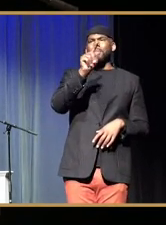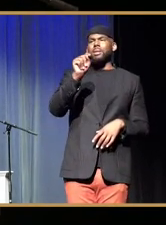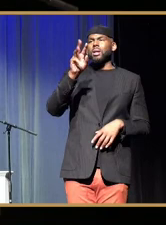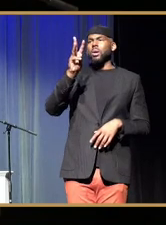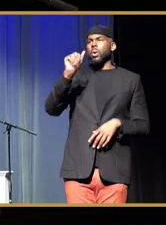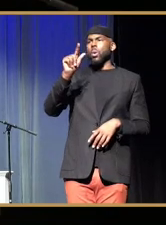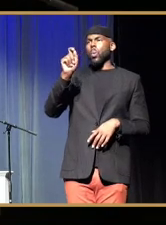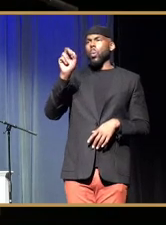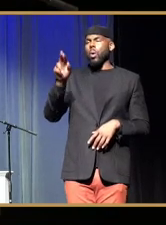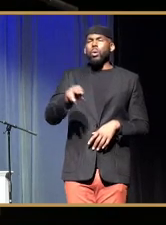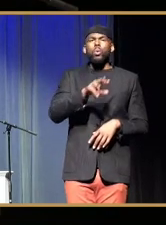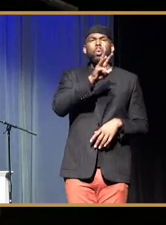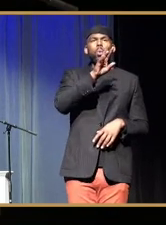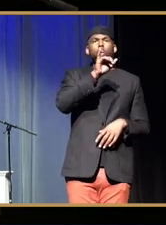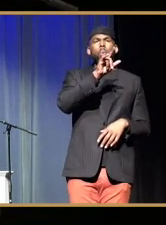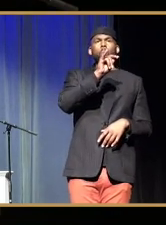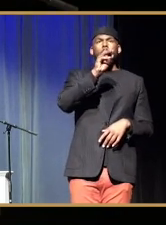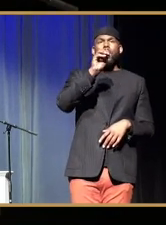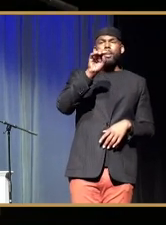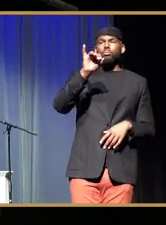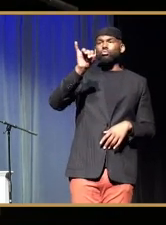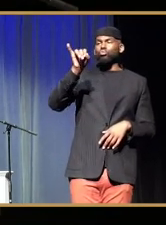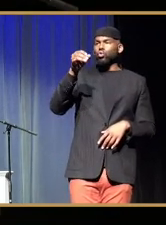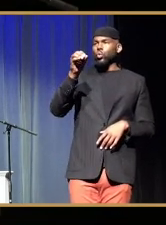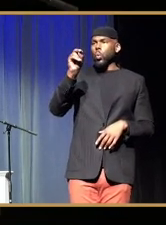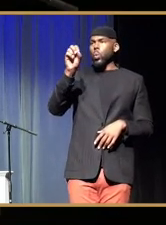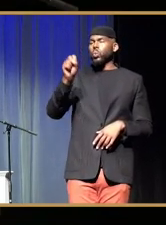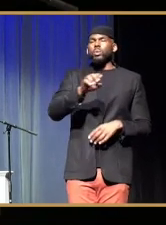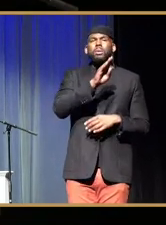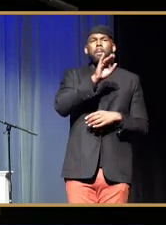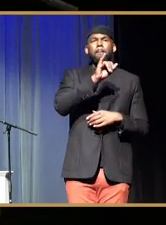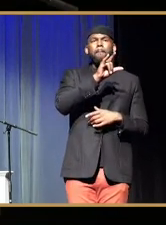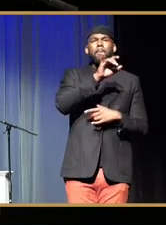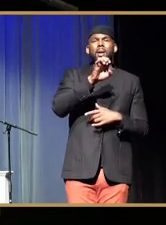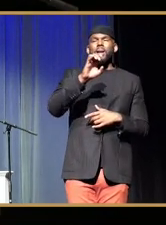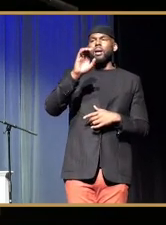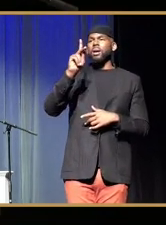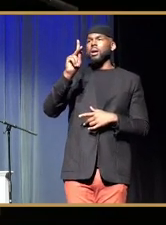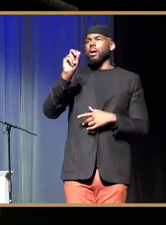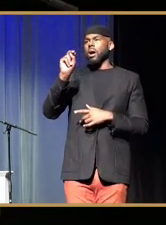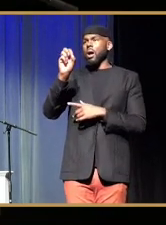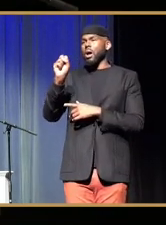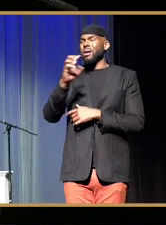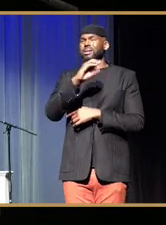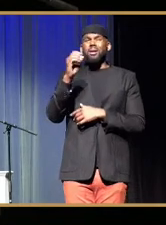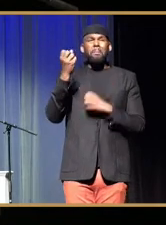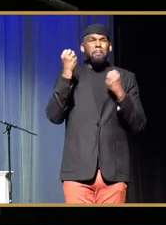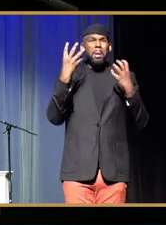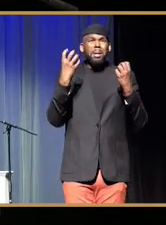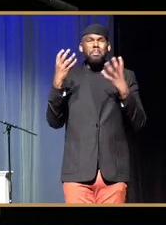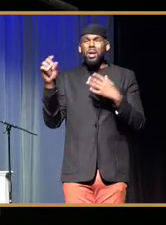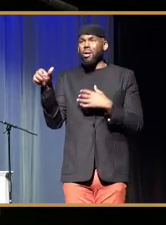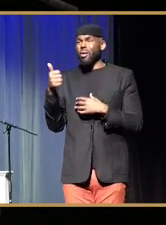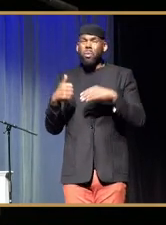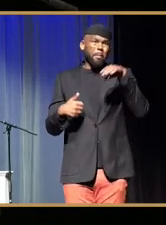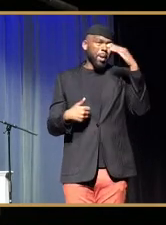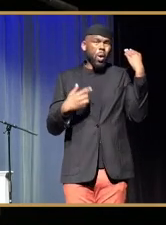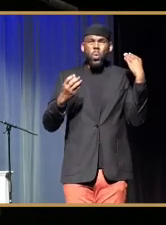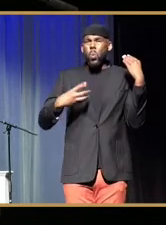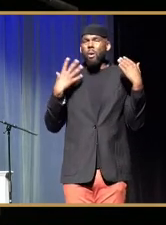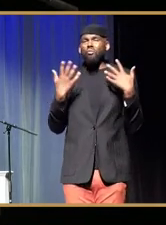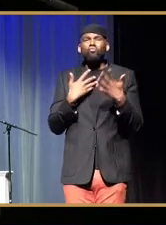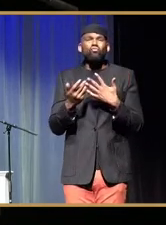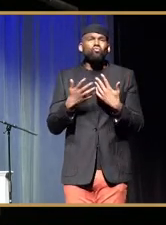Hall, William Augustus Jones, Billy Kyles, Gardner Taylor, and others, by whites or by